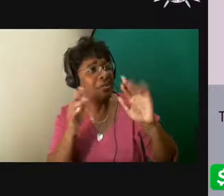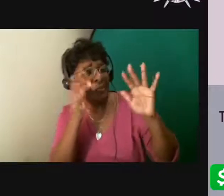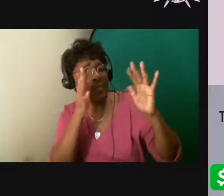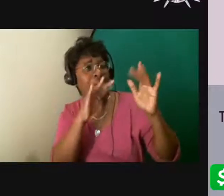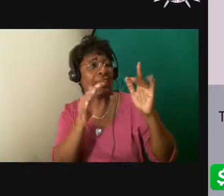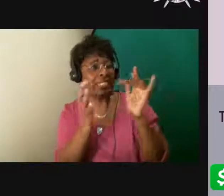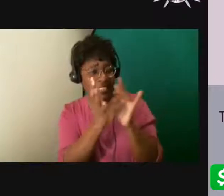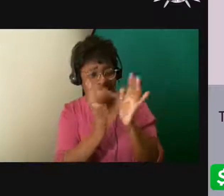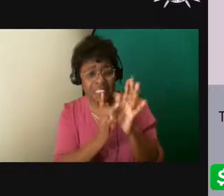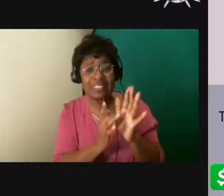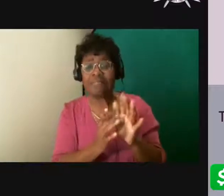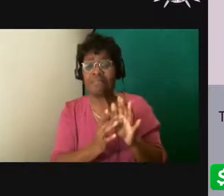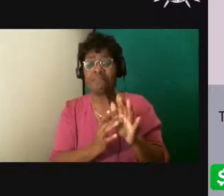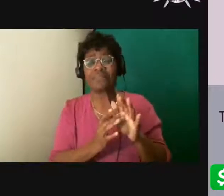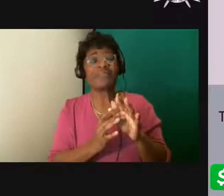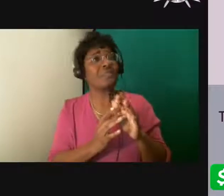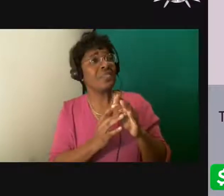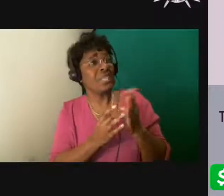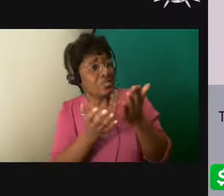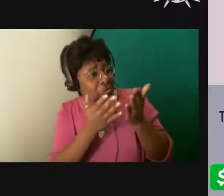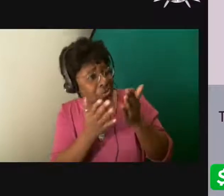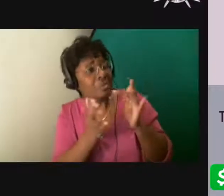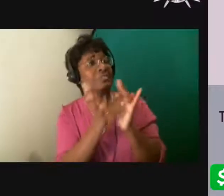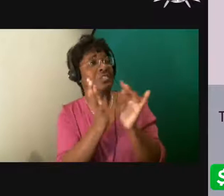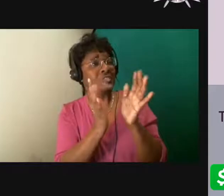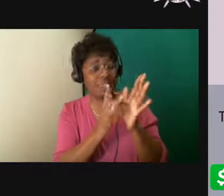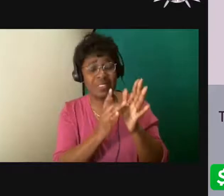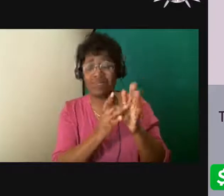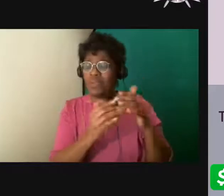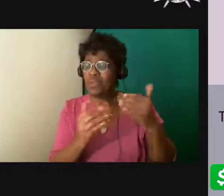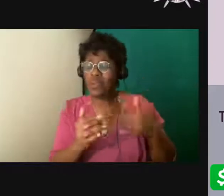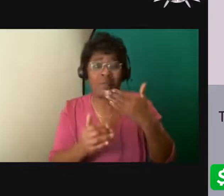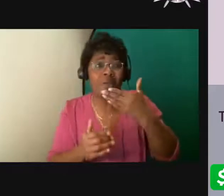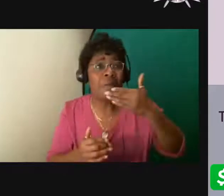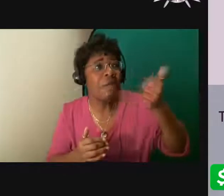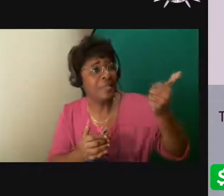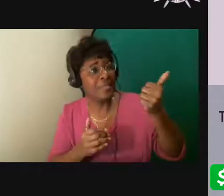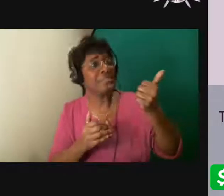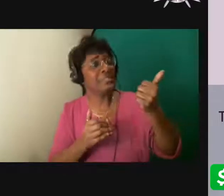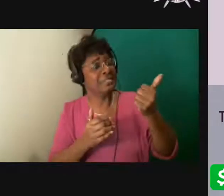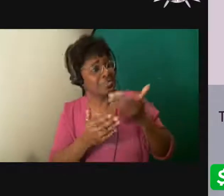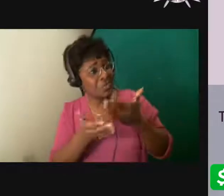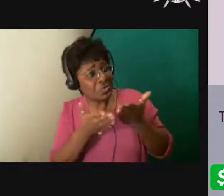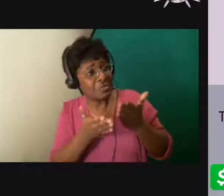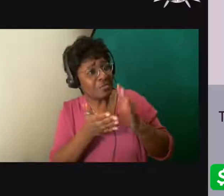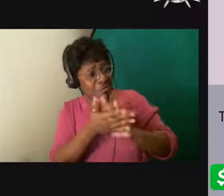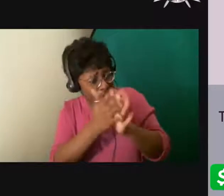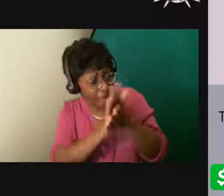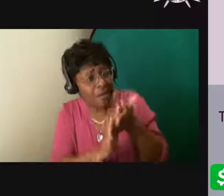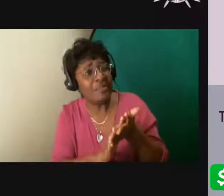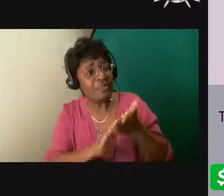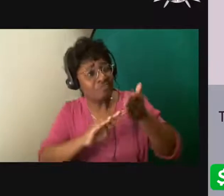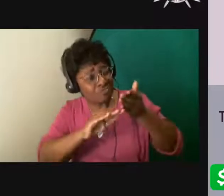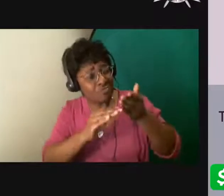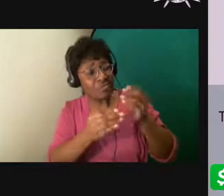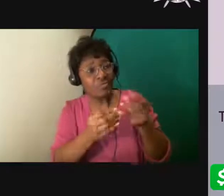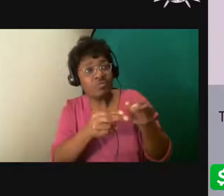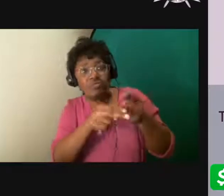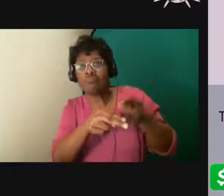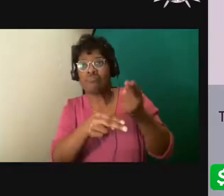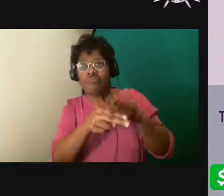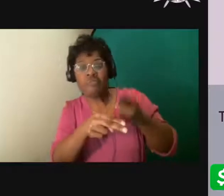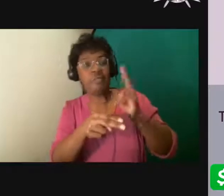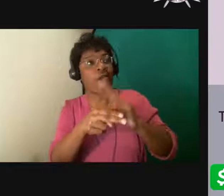to learn more about how to serve Jesus, how to be better servants, how to increase our ability to